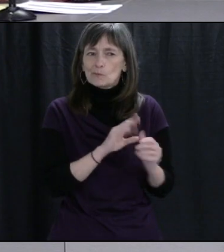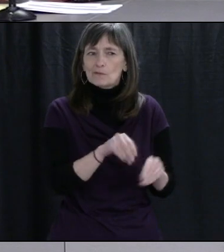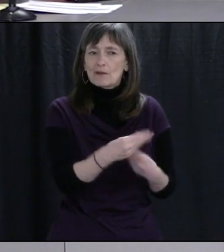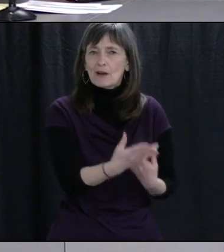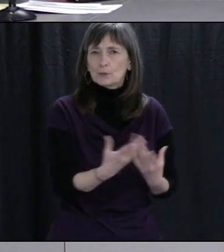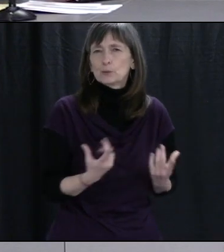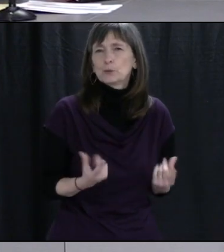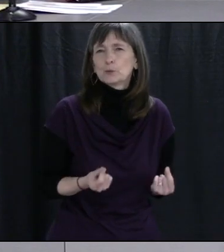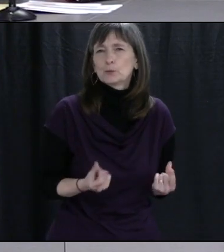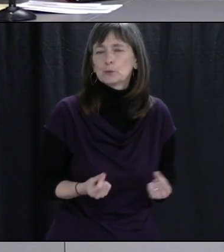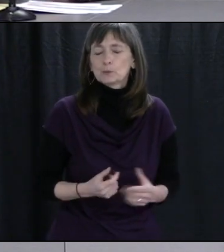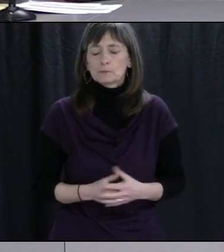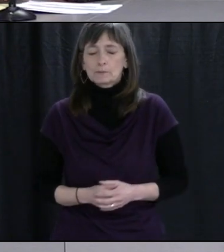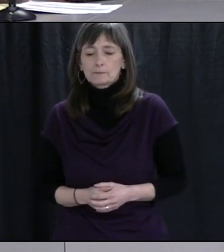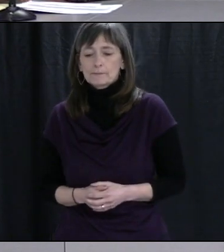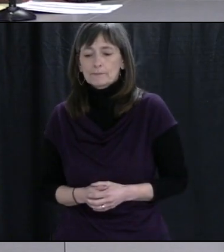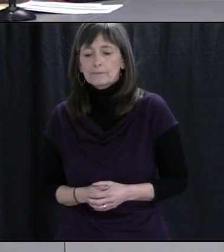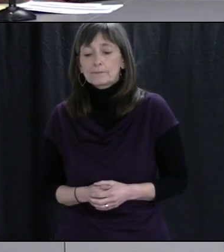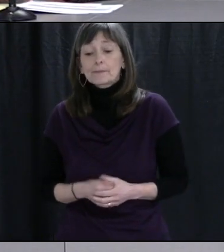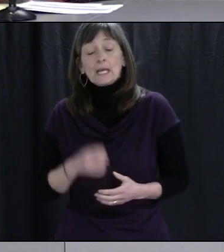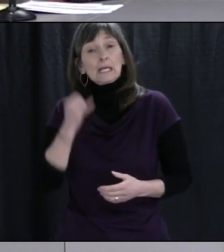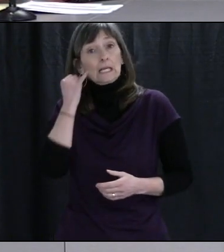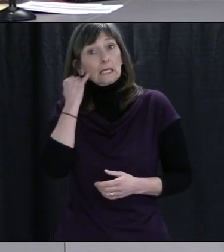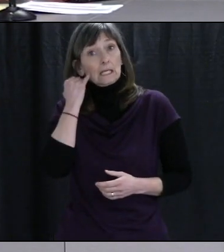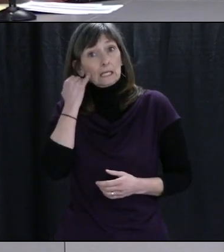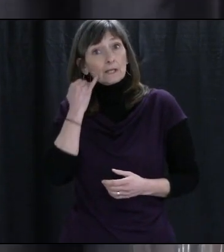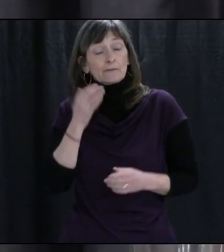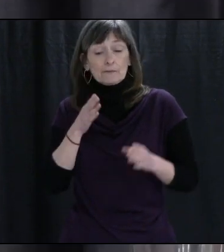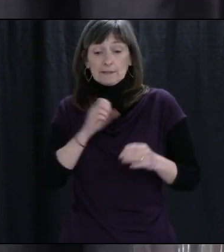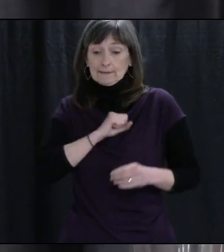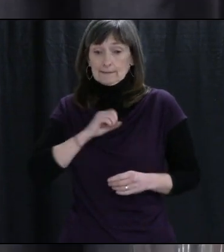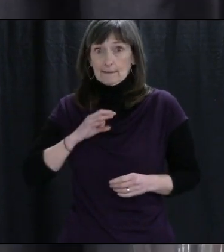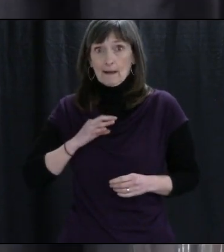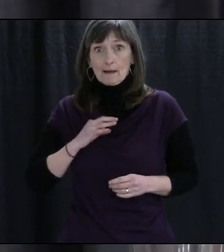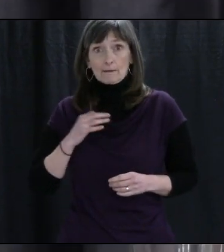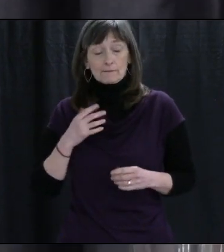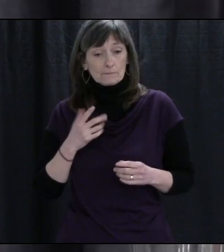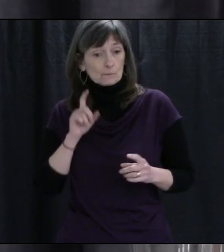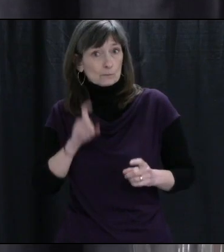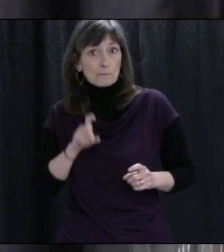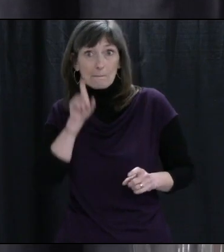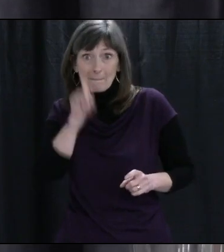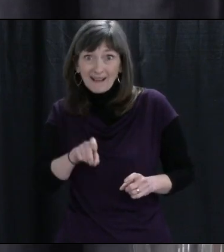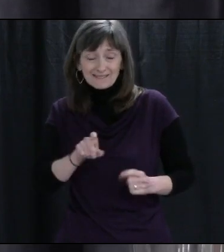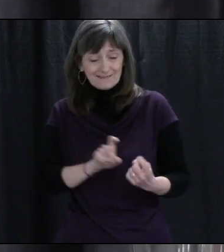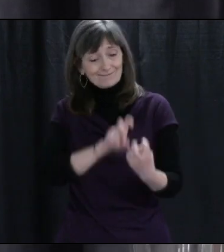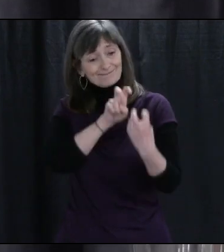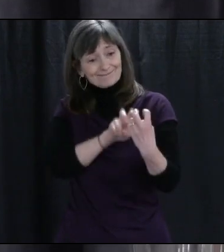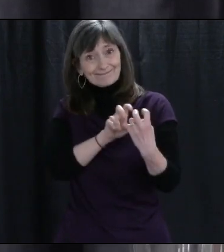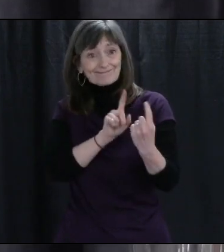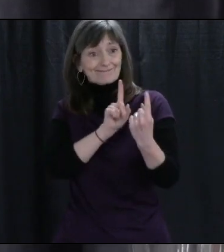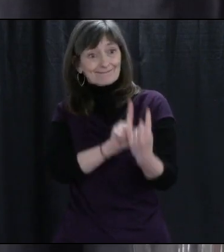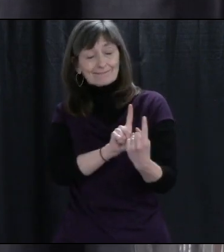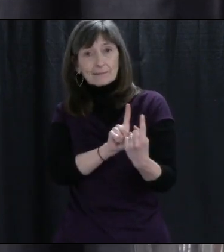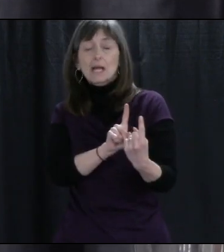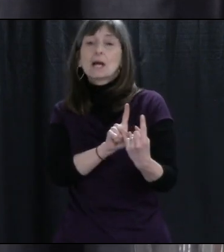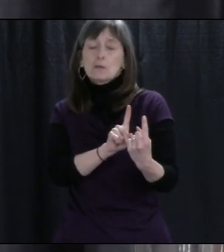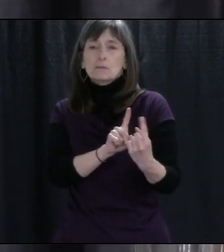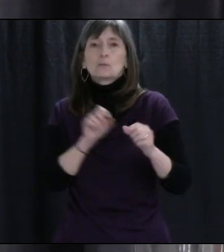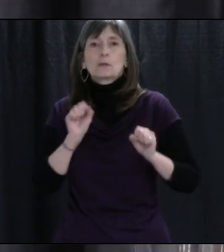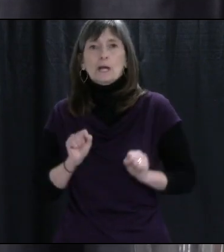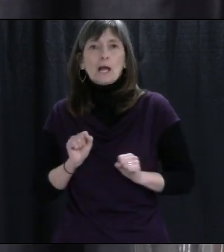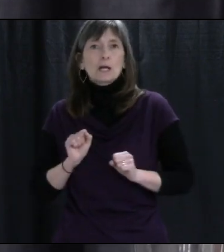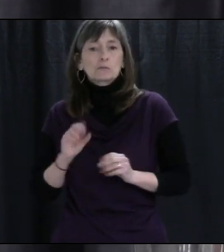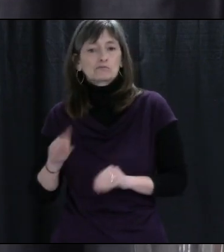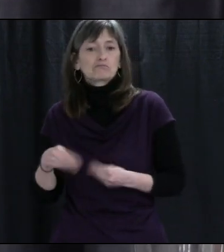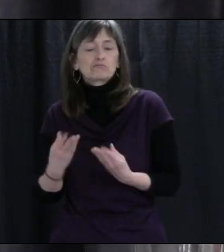to see people with COVID or run that risk, then personal protective equipment is available for them. One